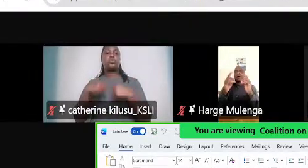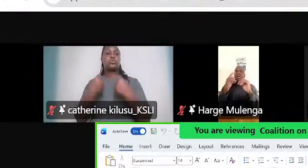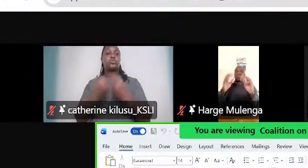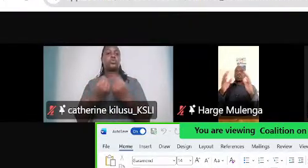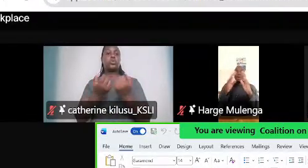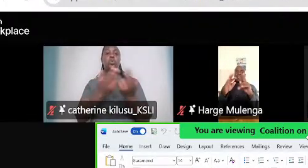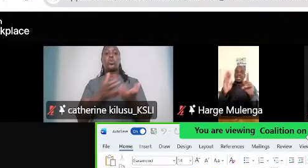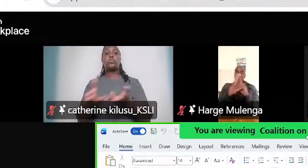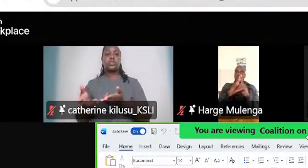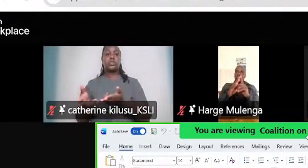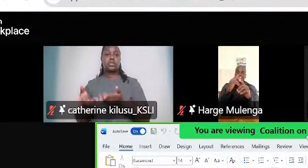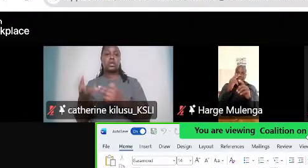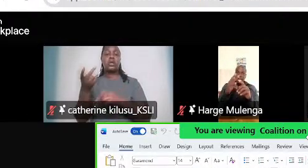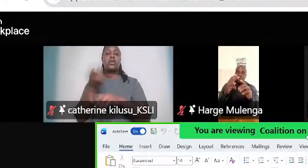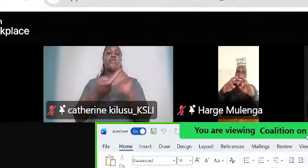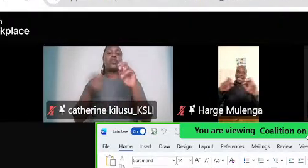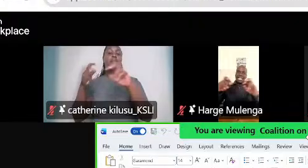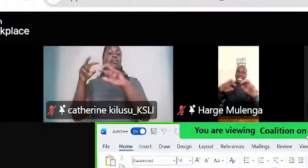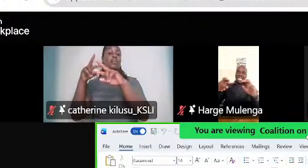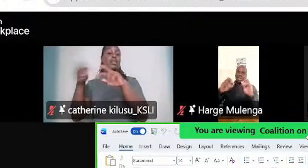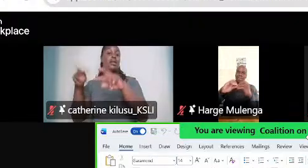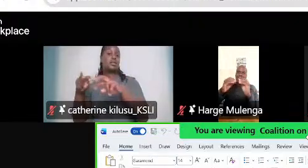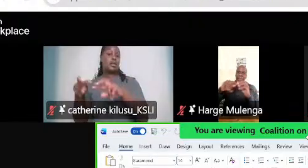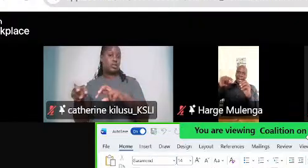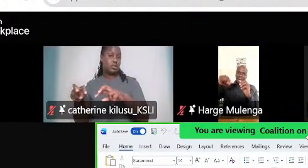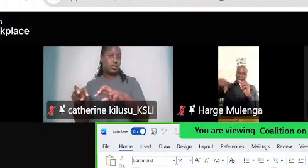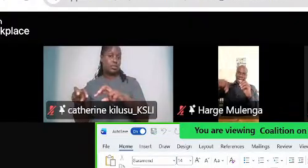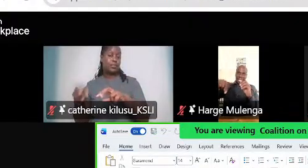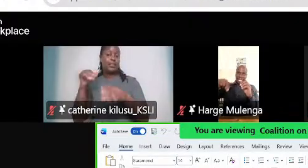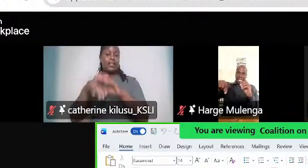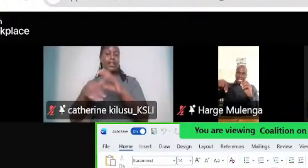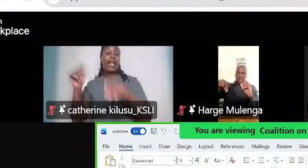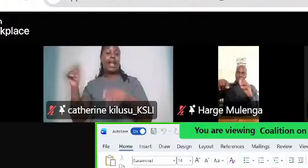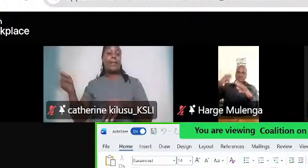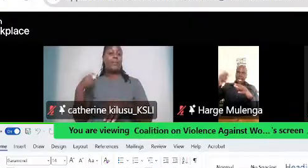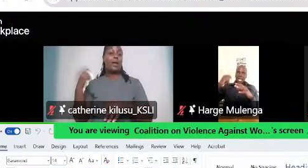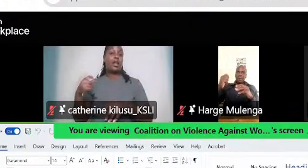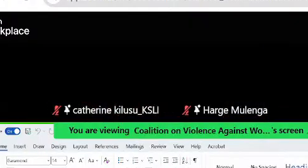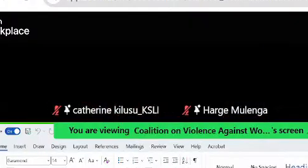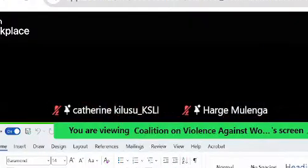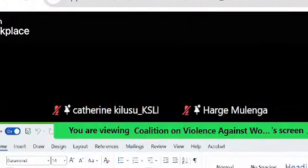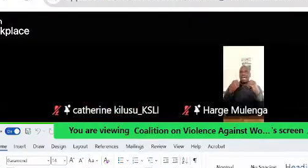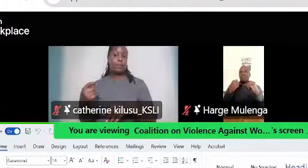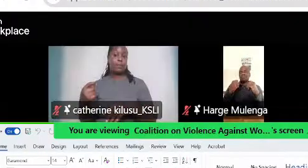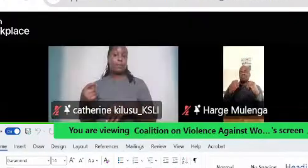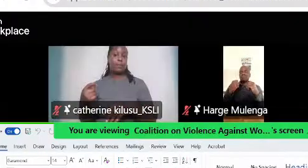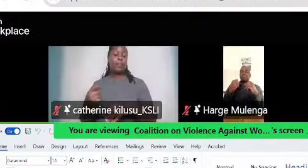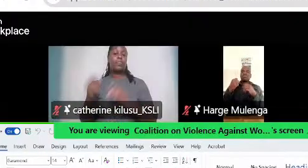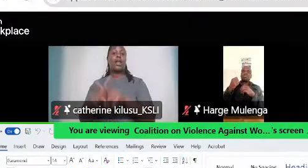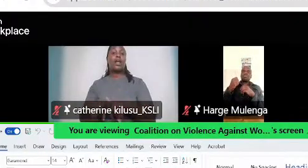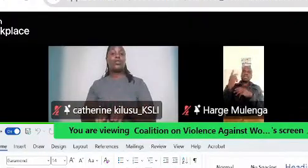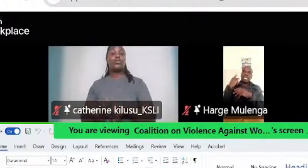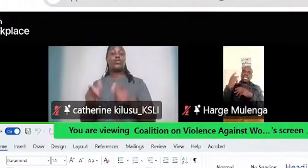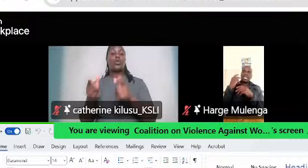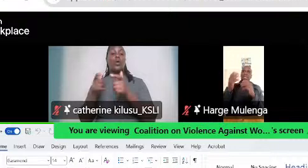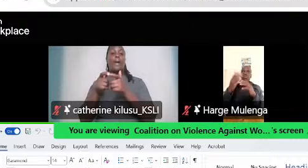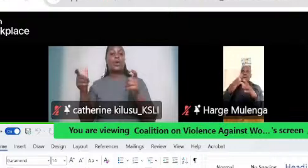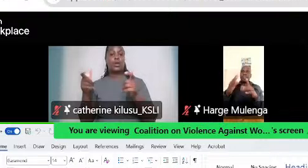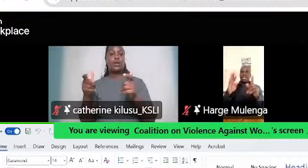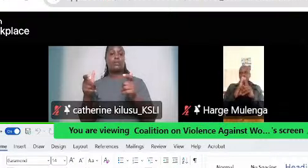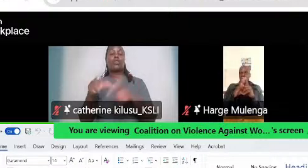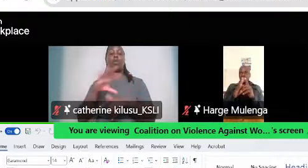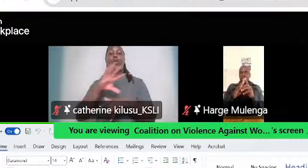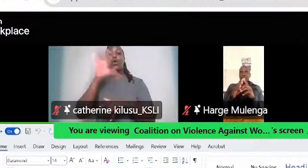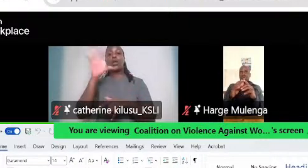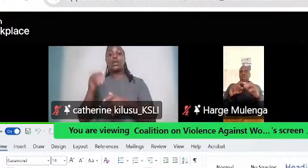research that we conducted in Malawi, Kenya, and Rwanda, as well as a broader continental engagement,